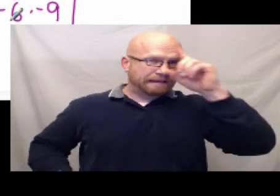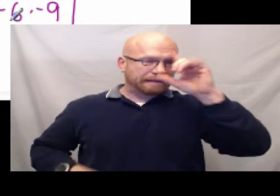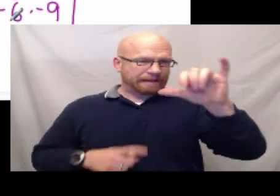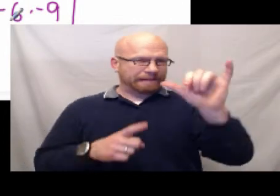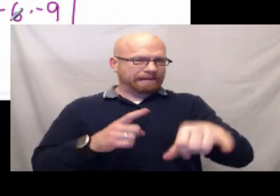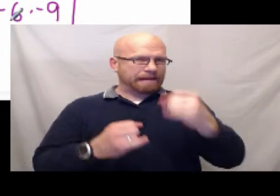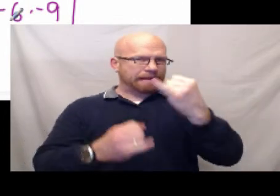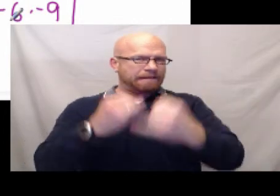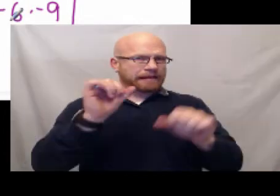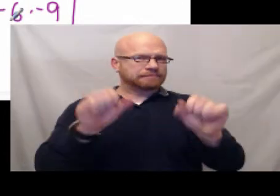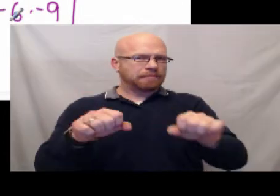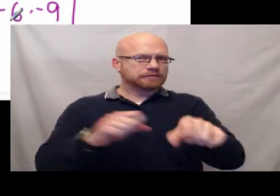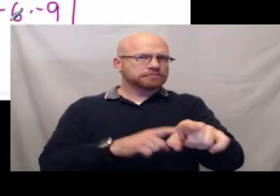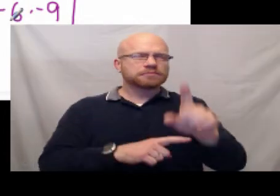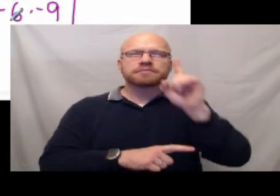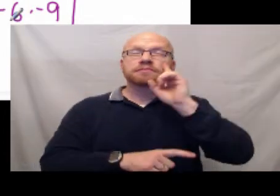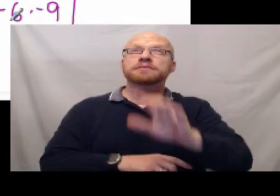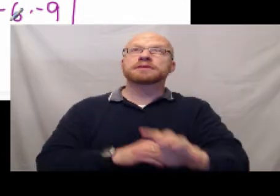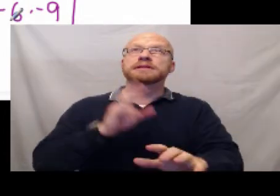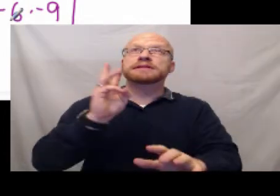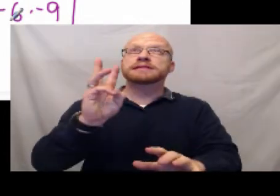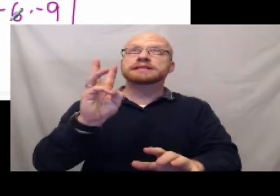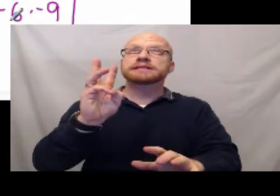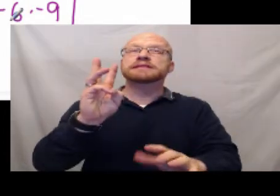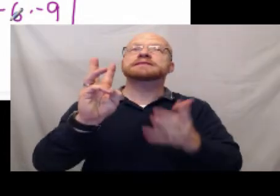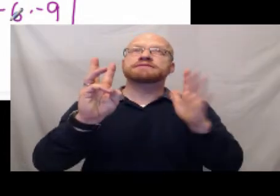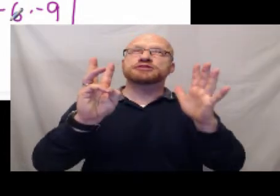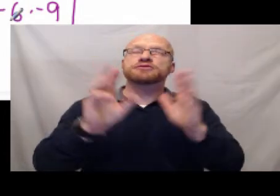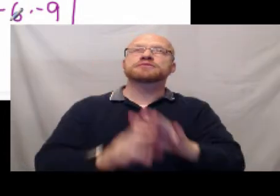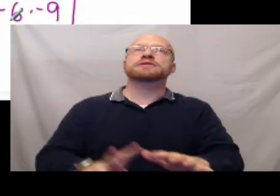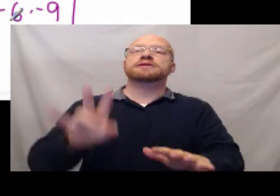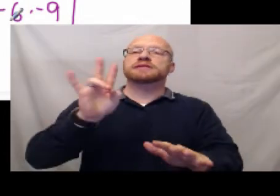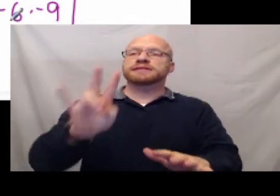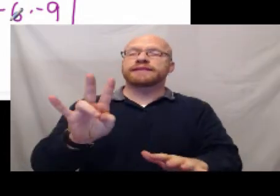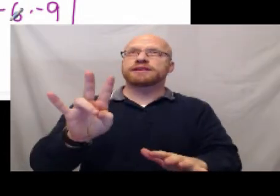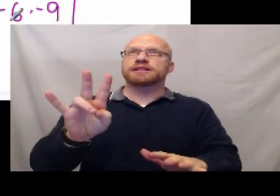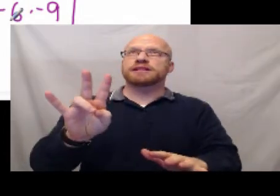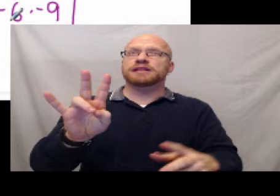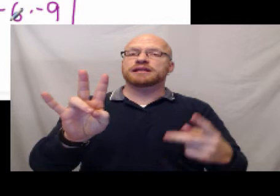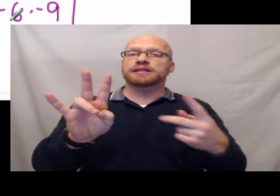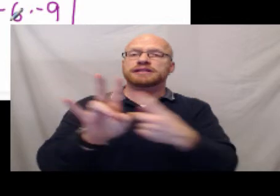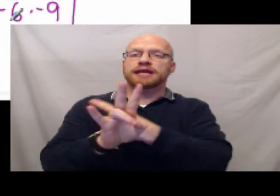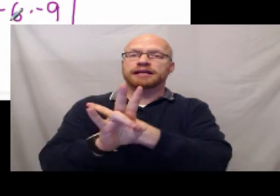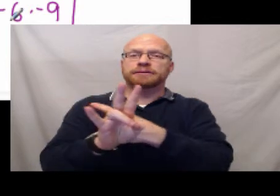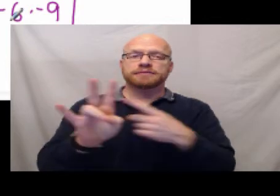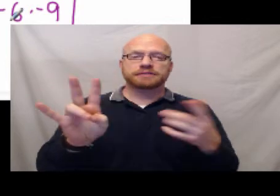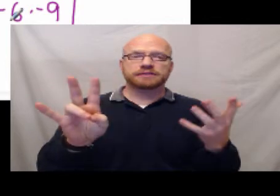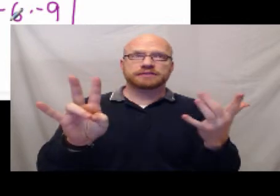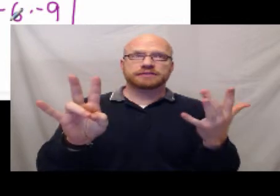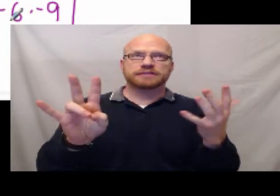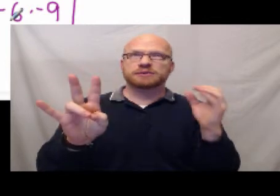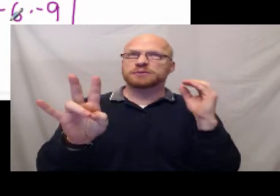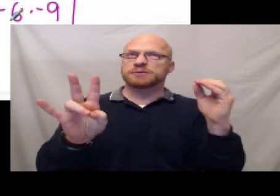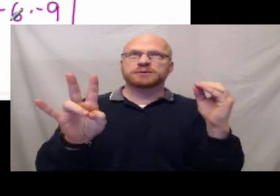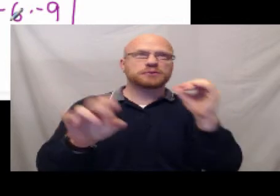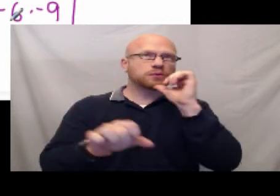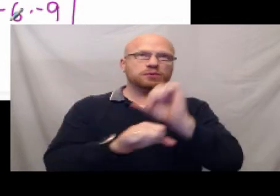Now, I think that's the last one, but let's see. Okay, 6 is done. How about 7? 7 times